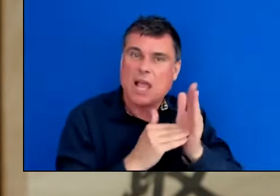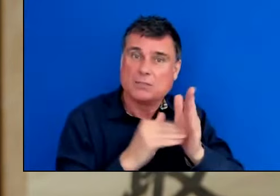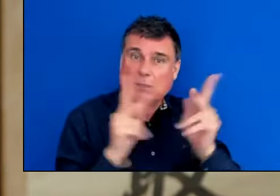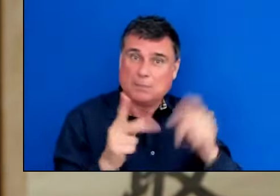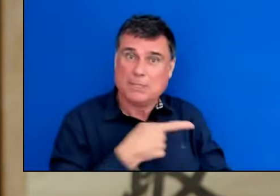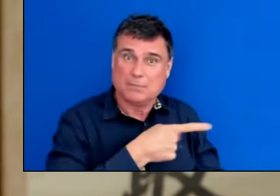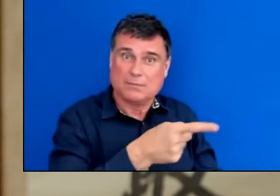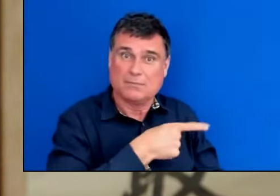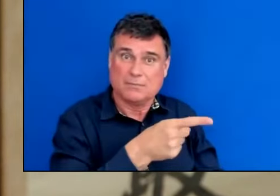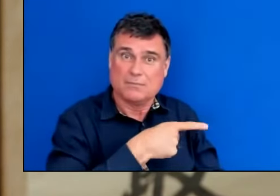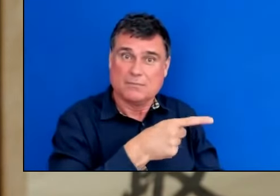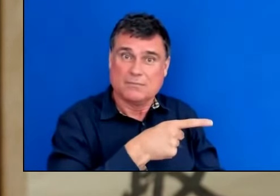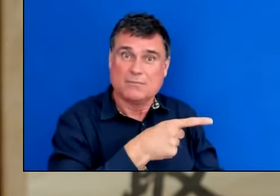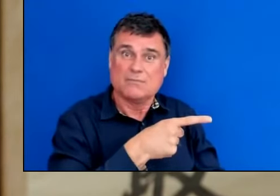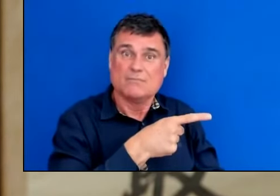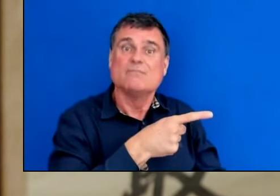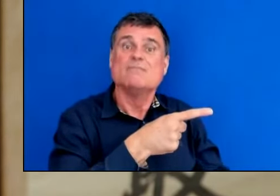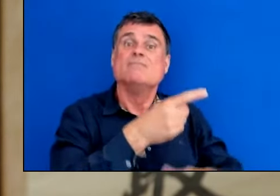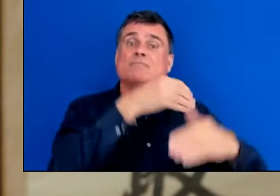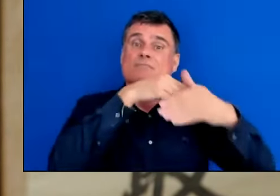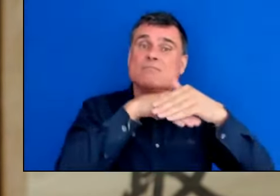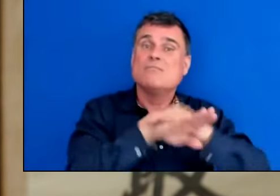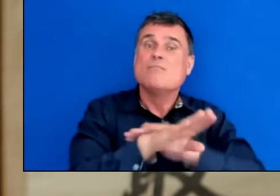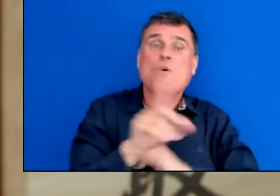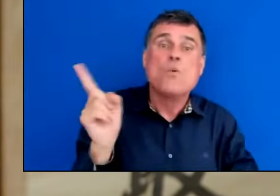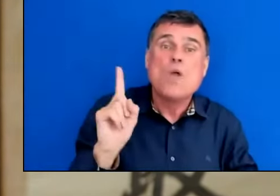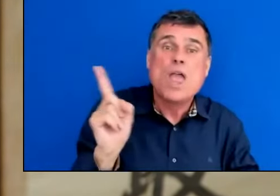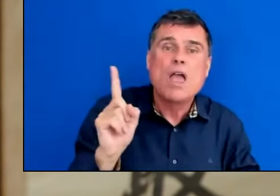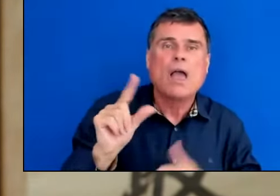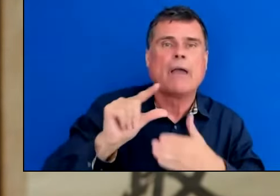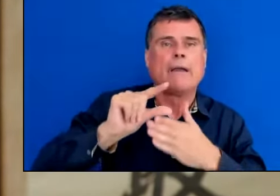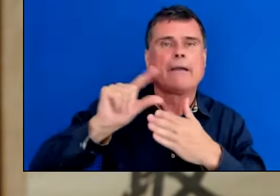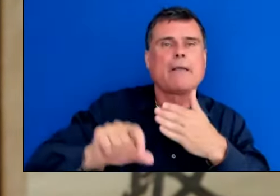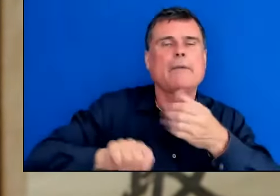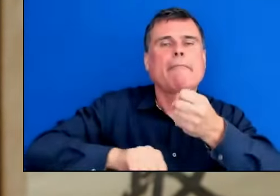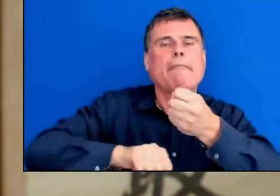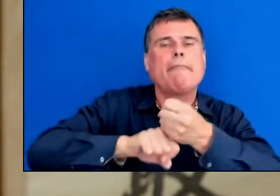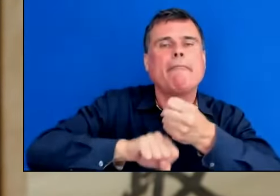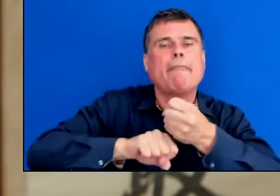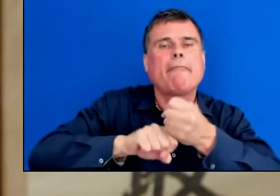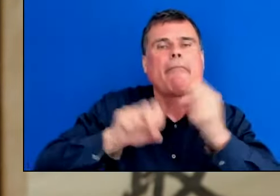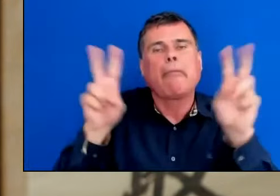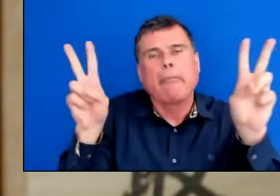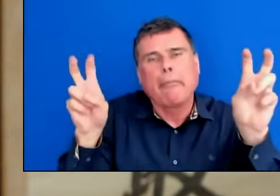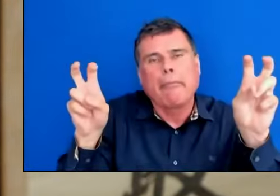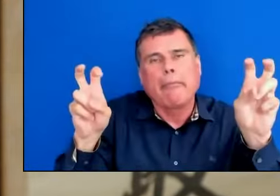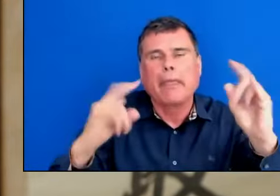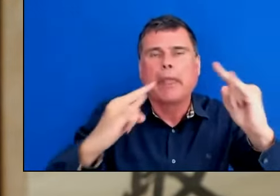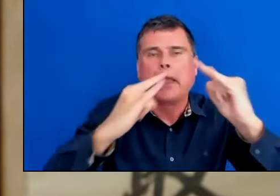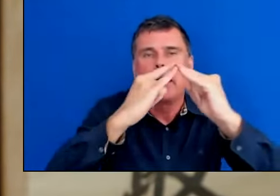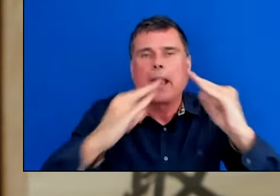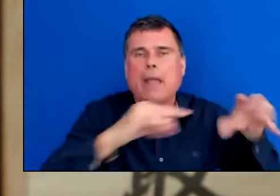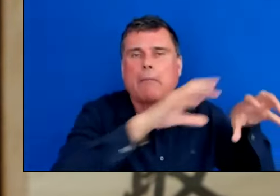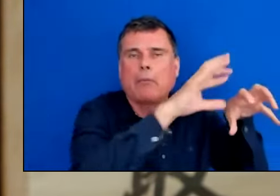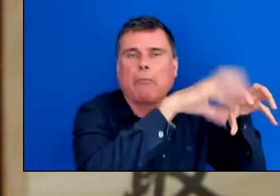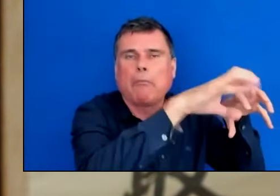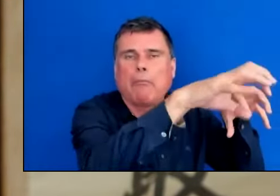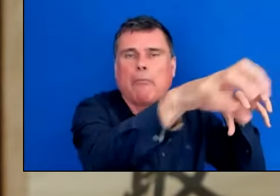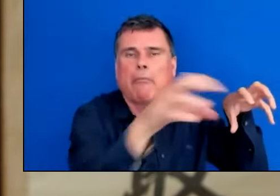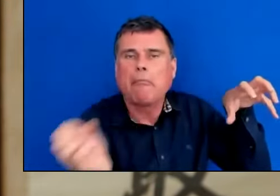20,000 people went to government-supported internment camps, and